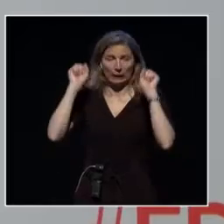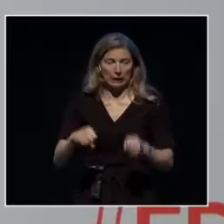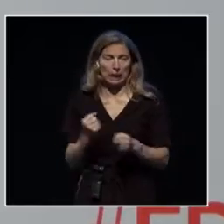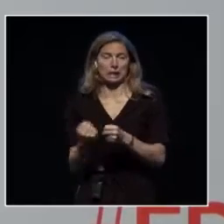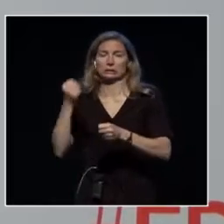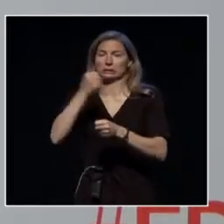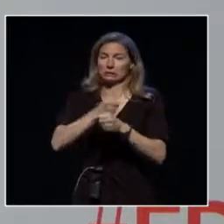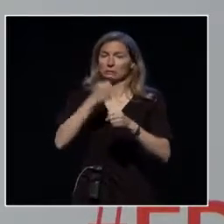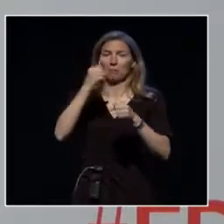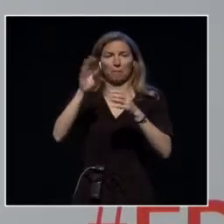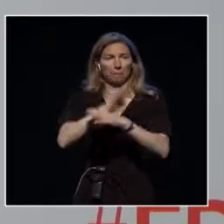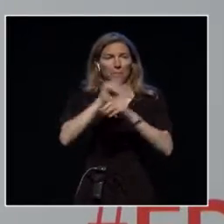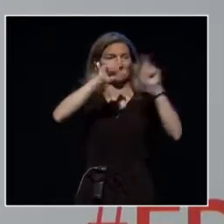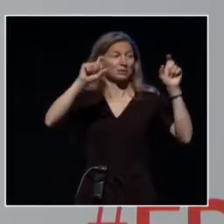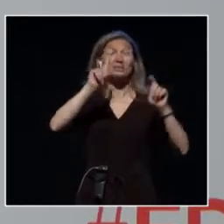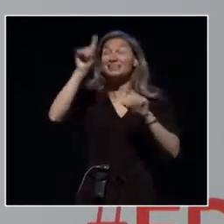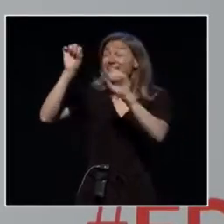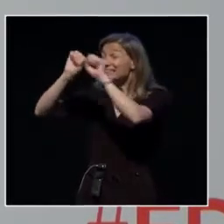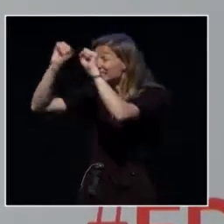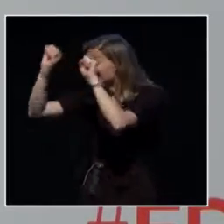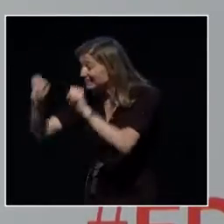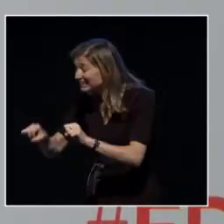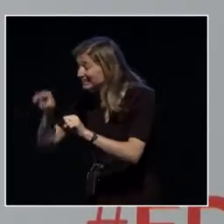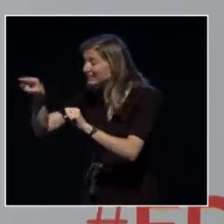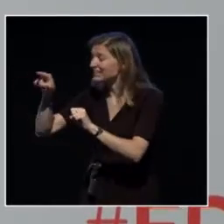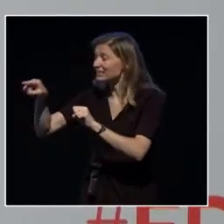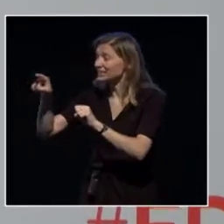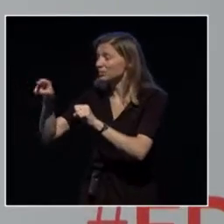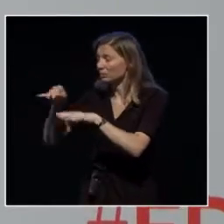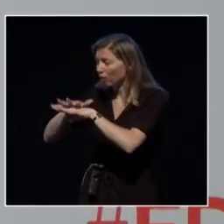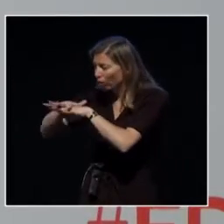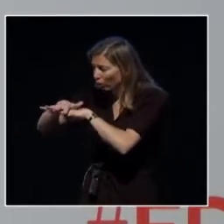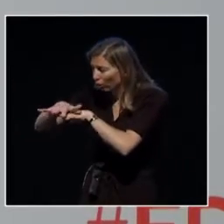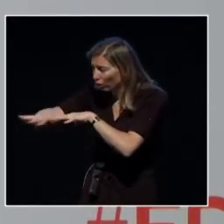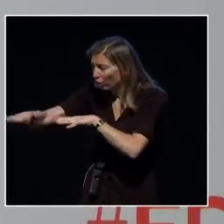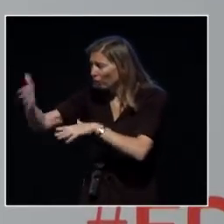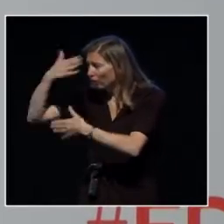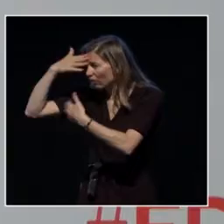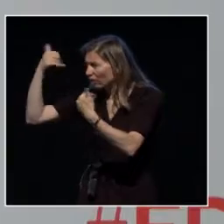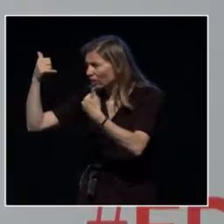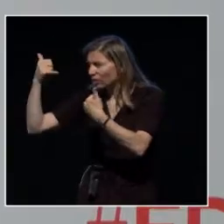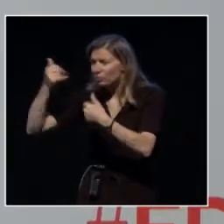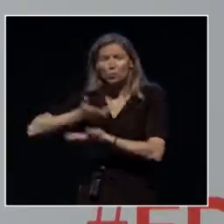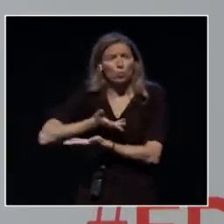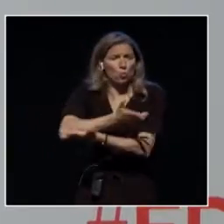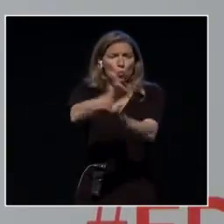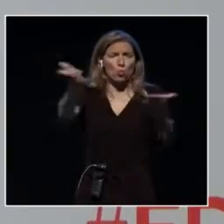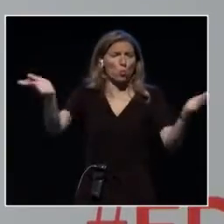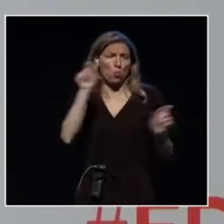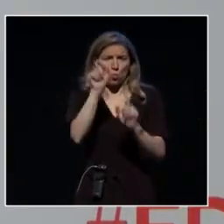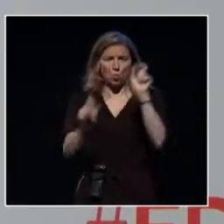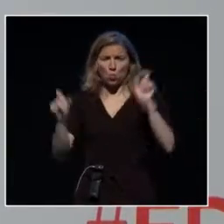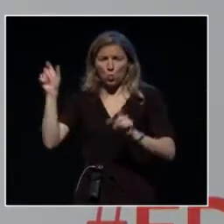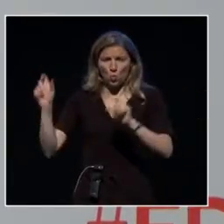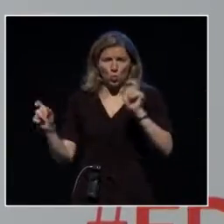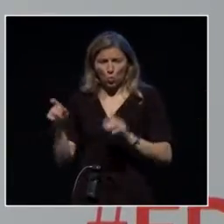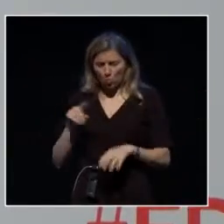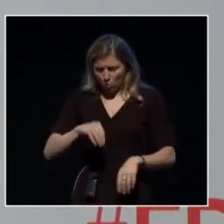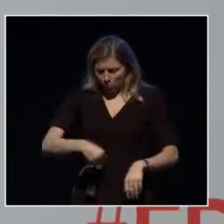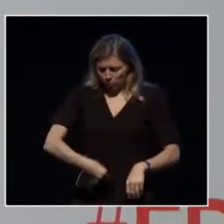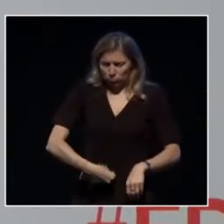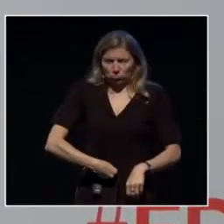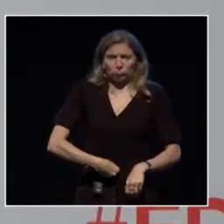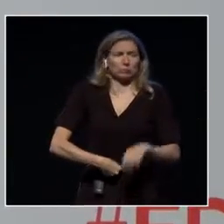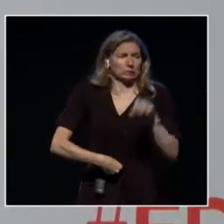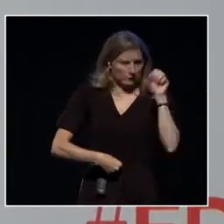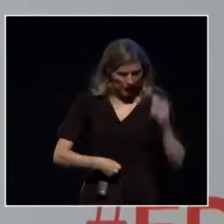has made them forget that. It's deeply buried inside of them. It's never brought out. The system told you to